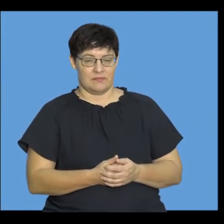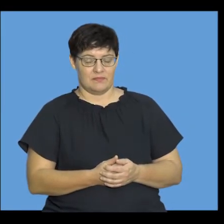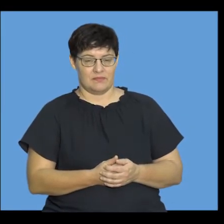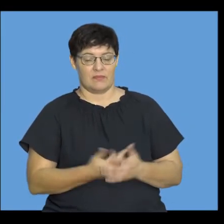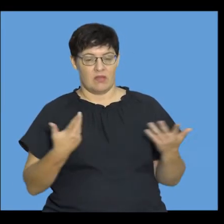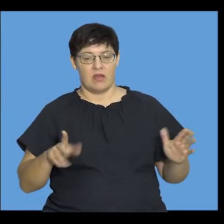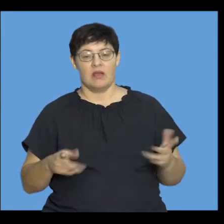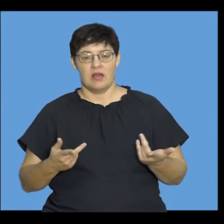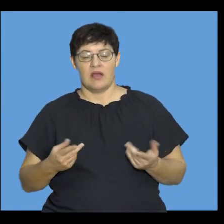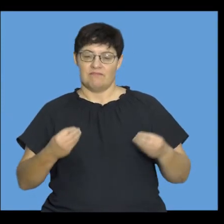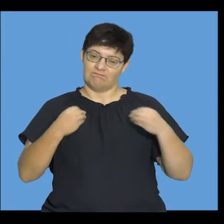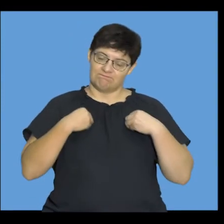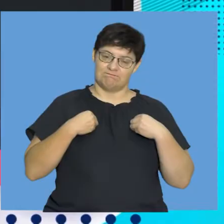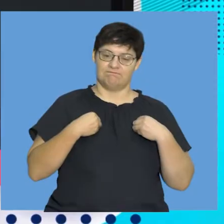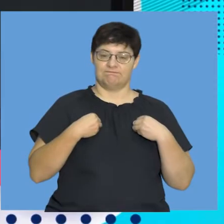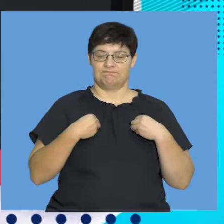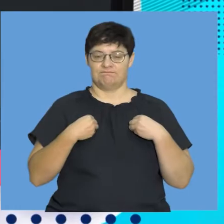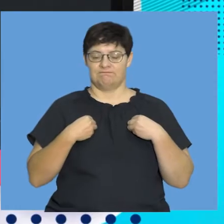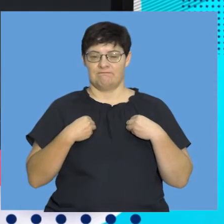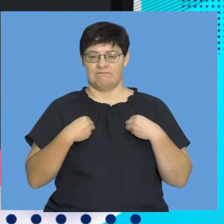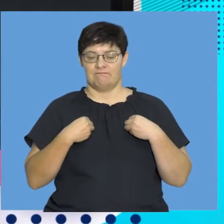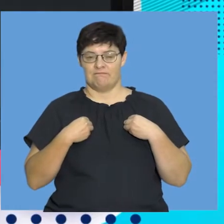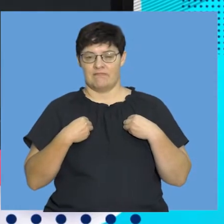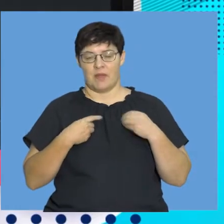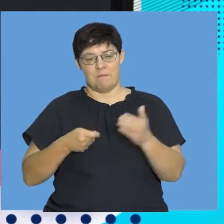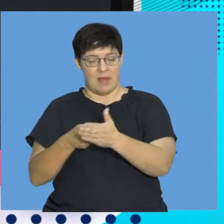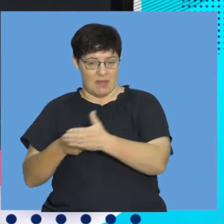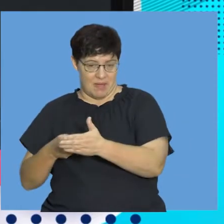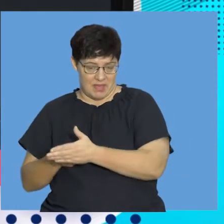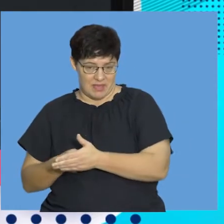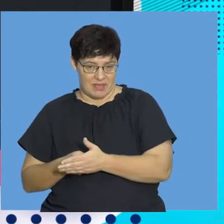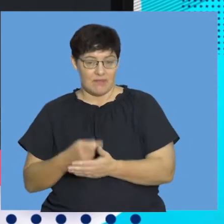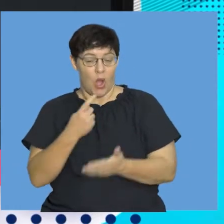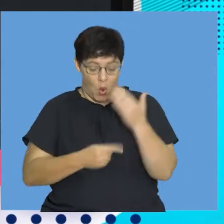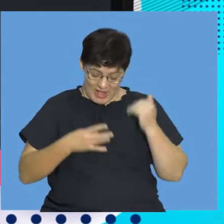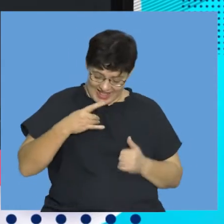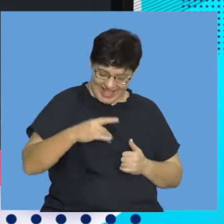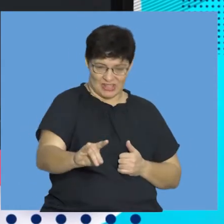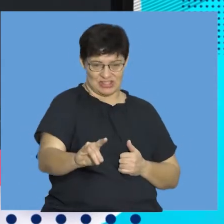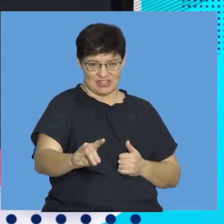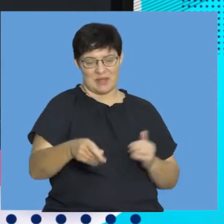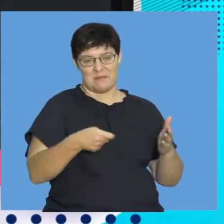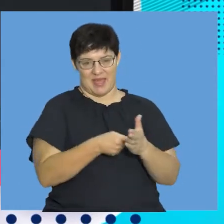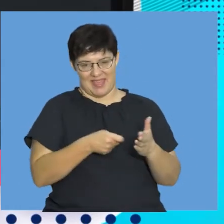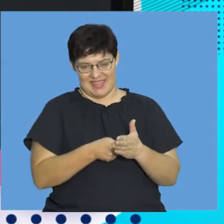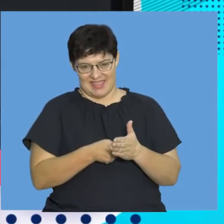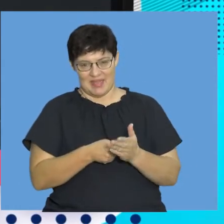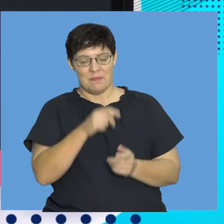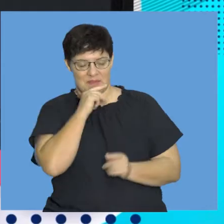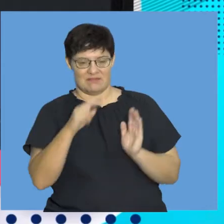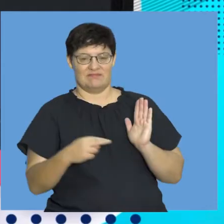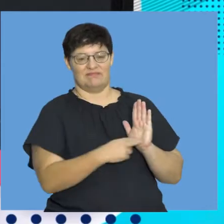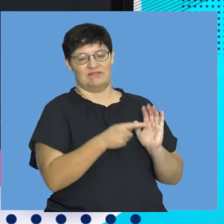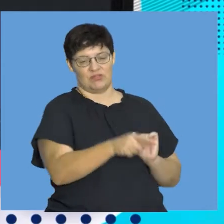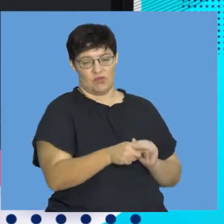Obviously, the purchase of fixed assets, but remember, cash, only the cash component of the purchase would be